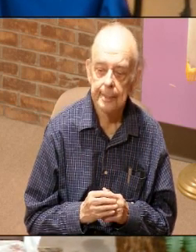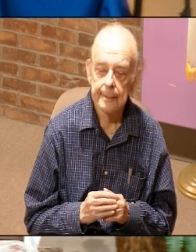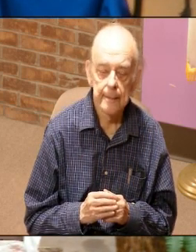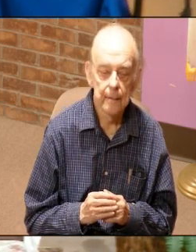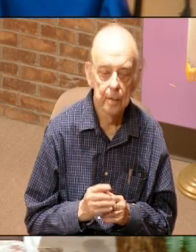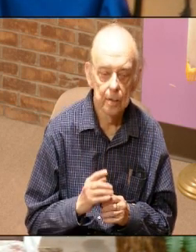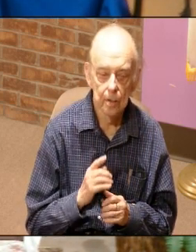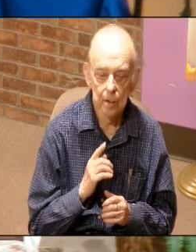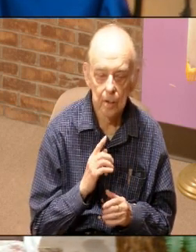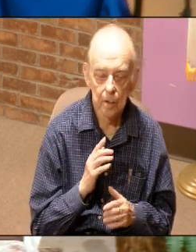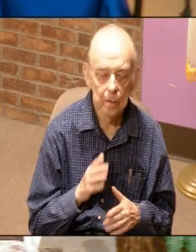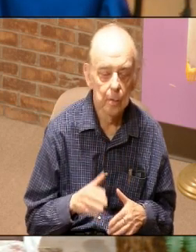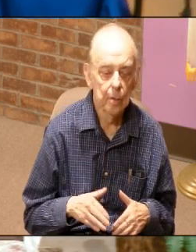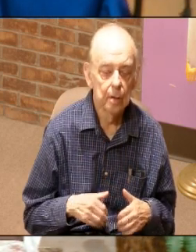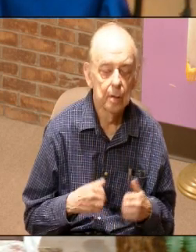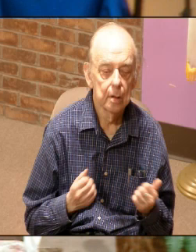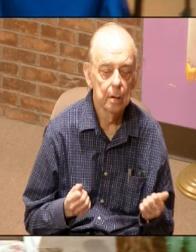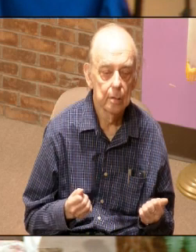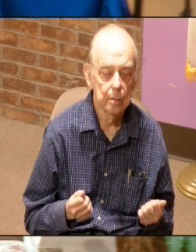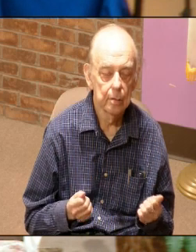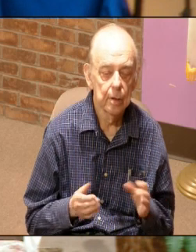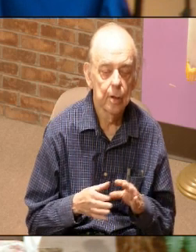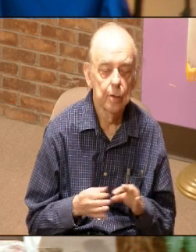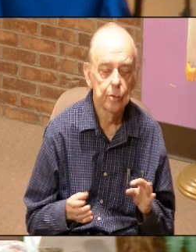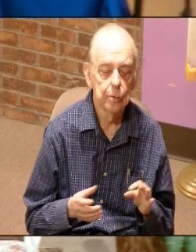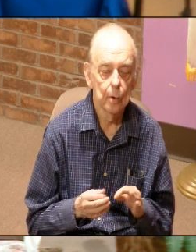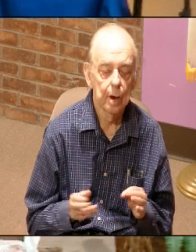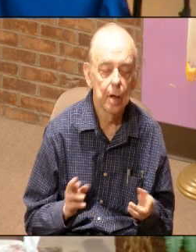was a living story of redemption.